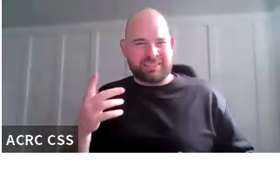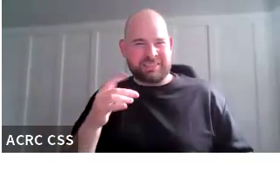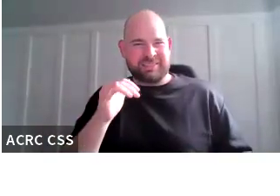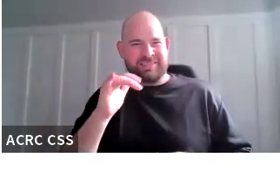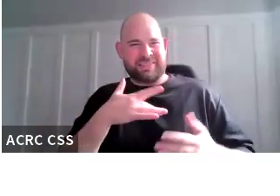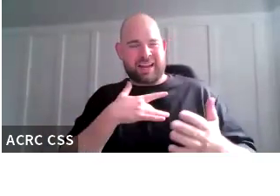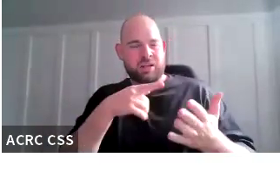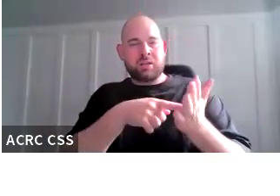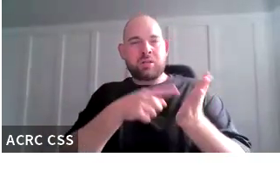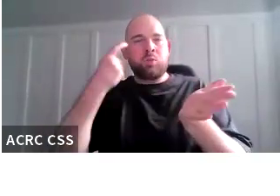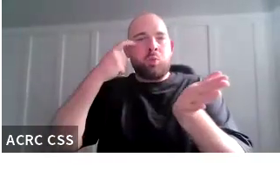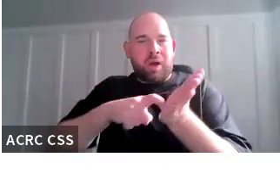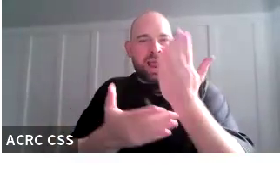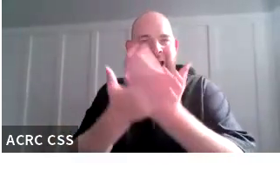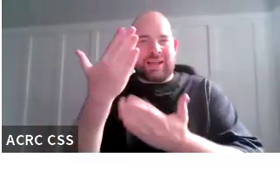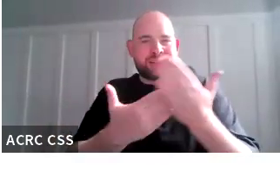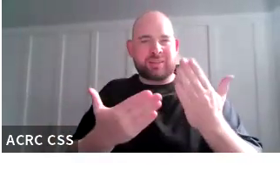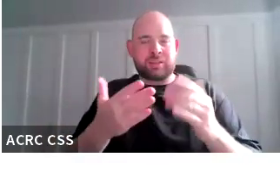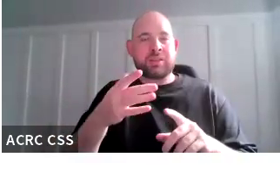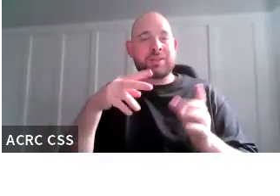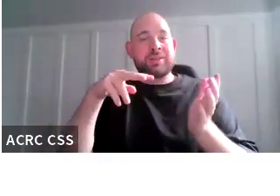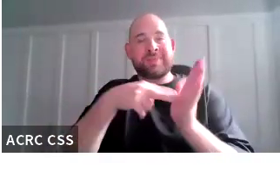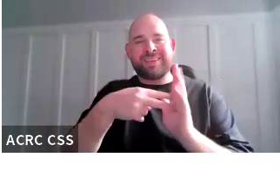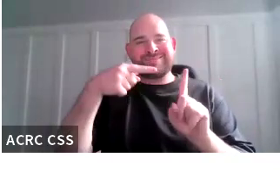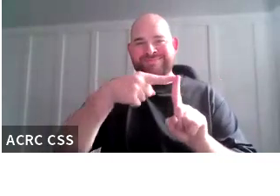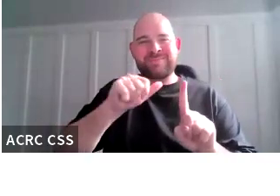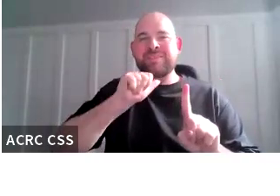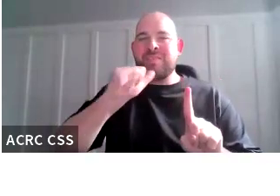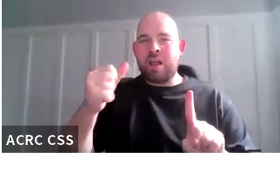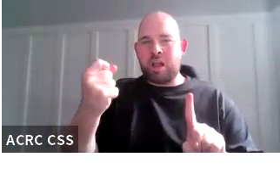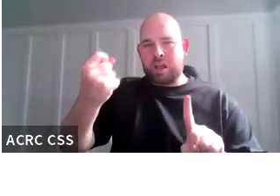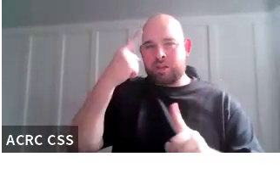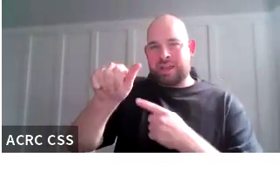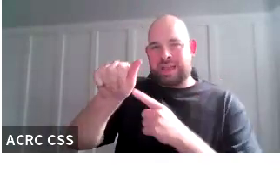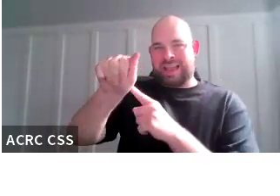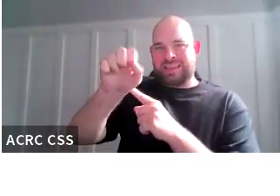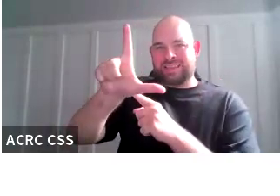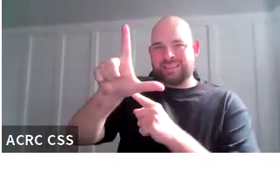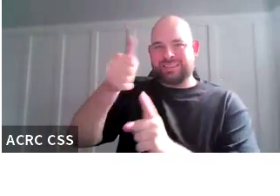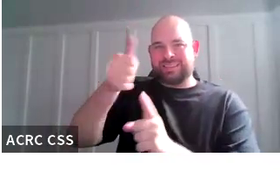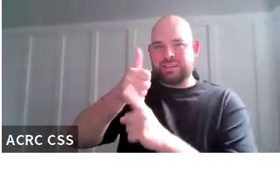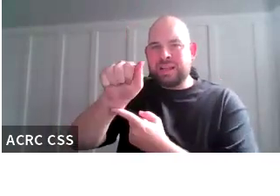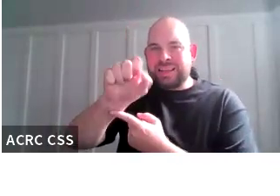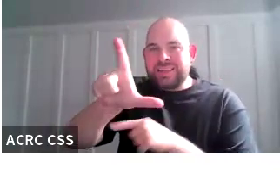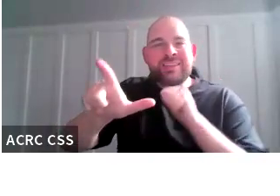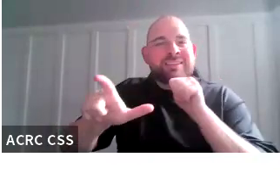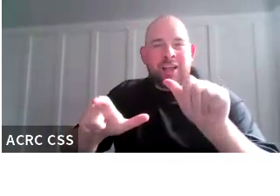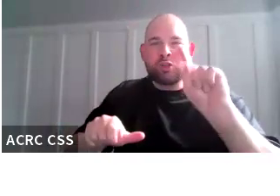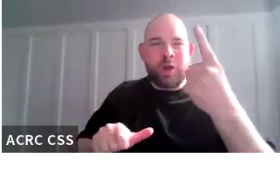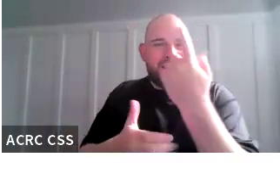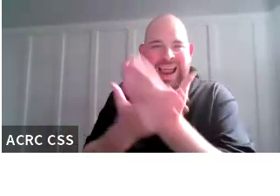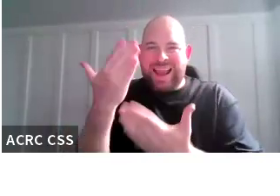certain limitations of what it's going to understand. It may not understand me. So this guy had to sign very robotic and